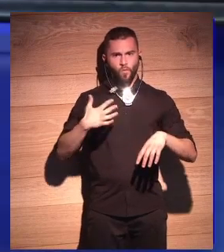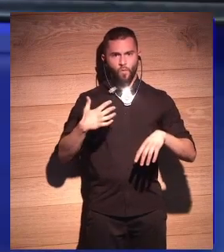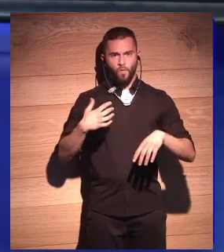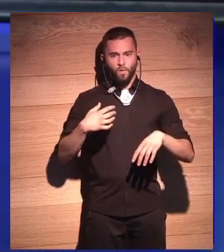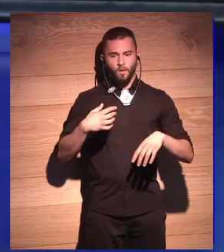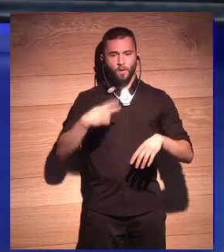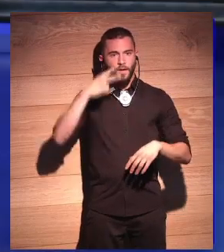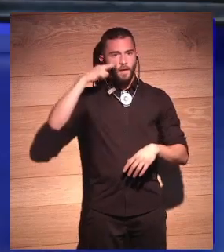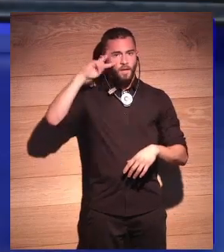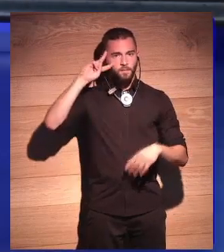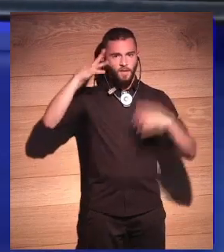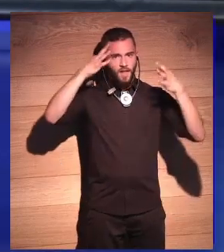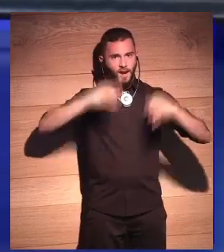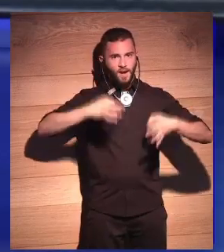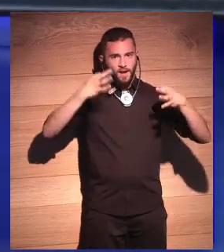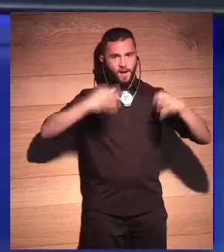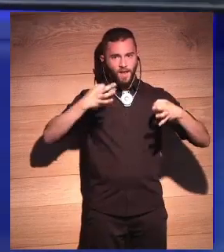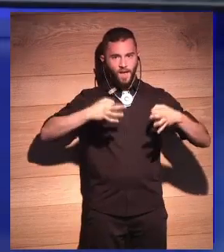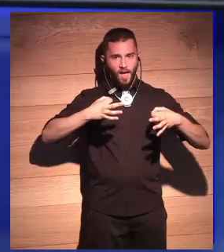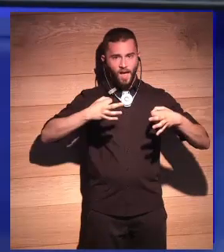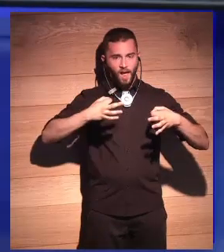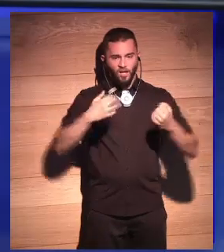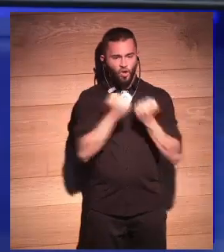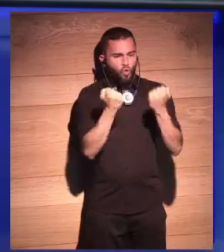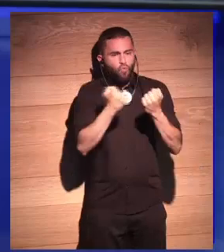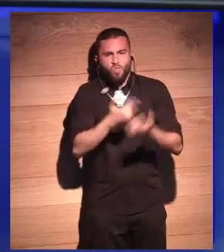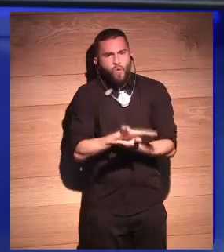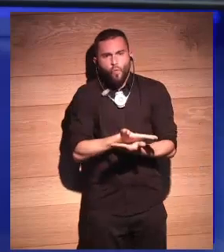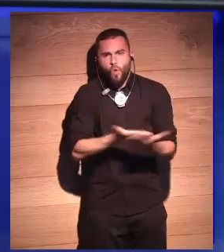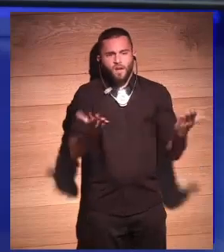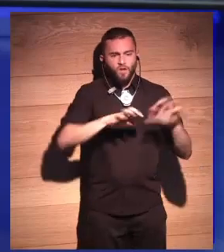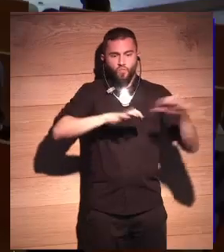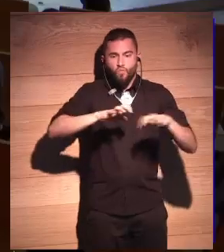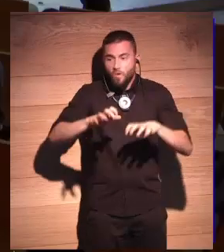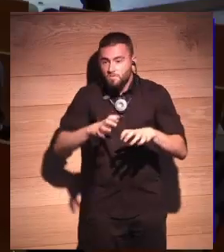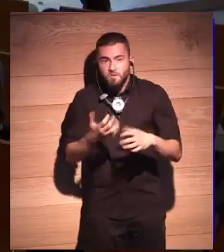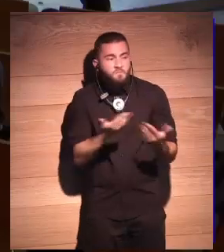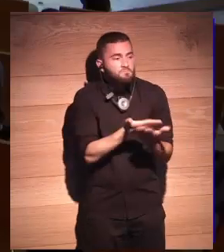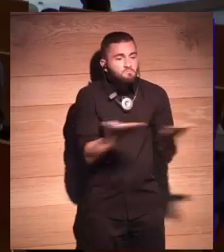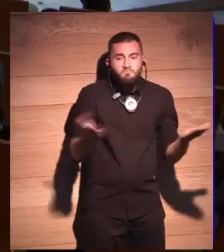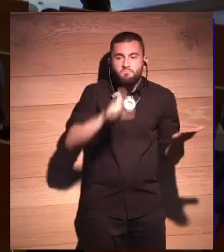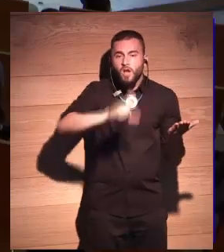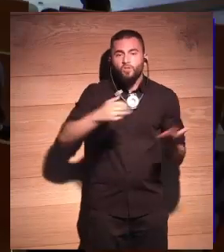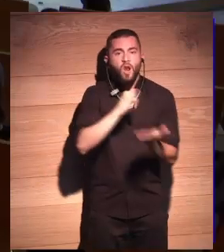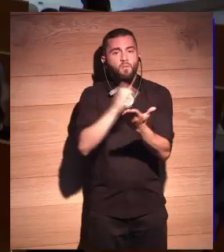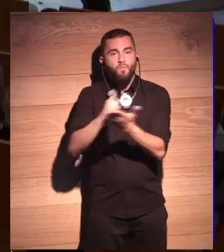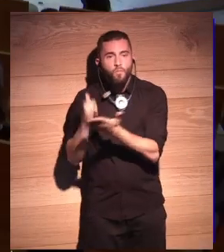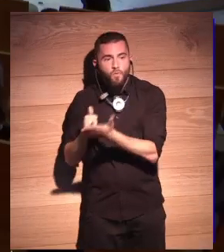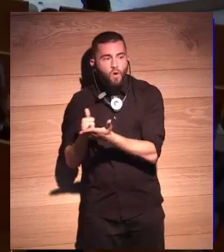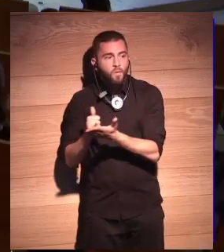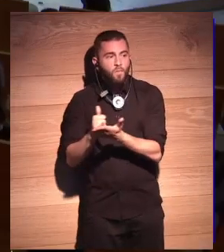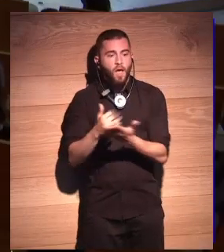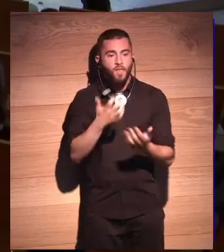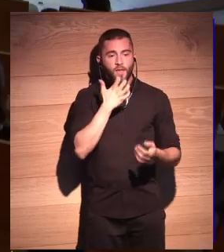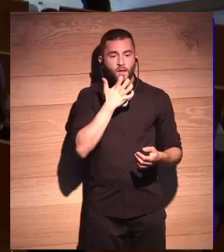driving anything or being moved? Anyone VR experience where you're moving, where you're not physically moving at the same